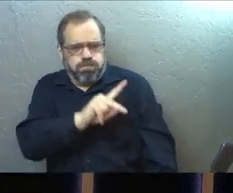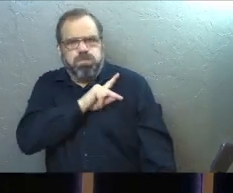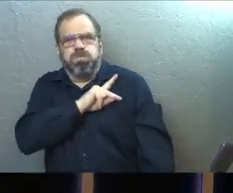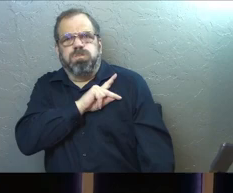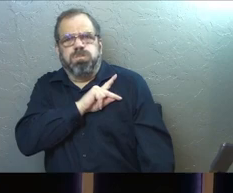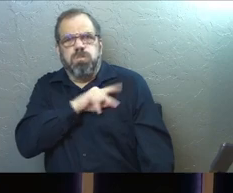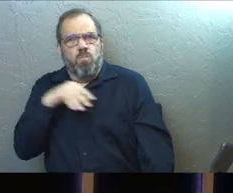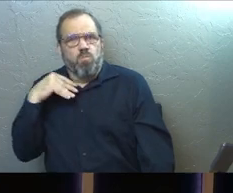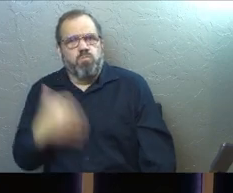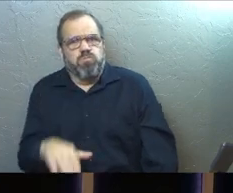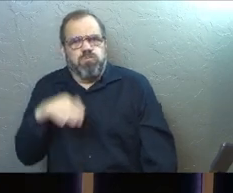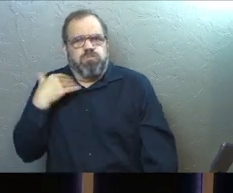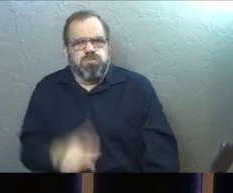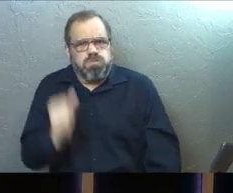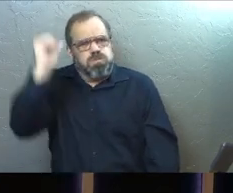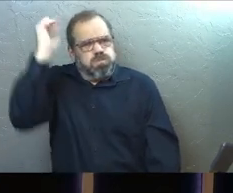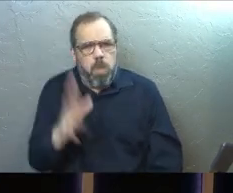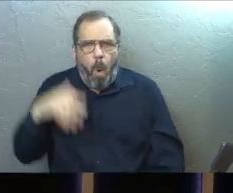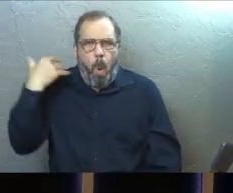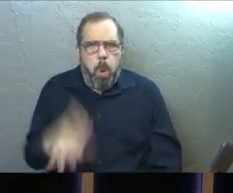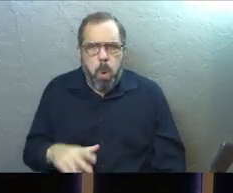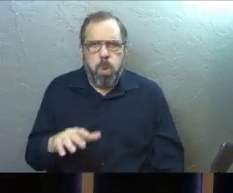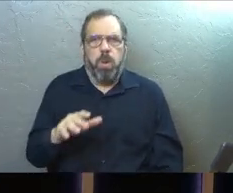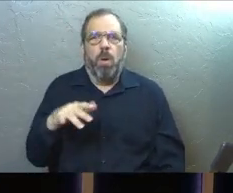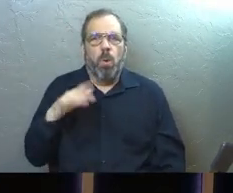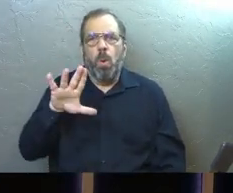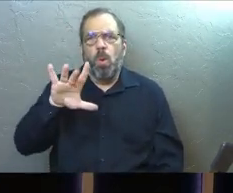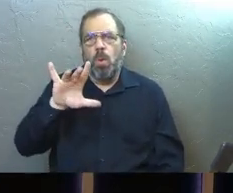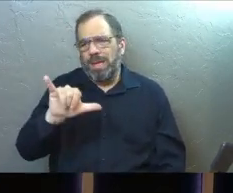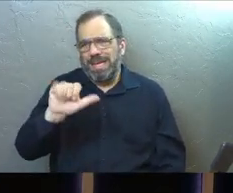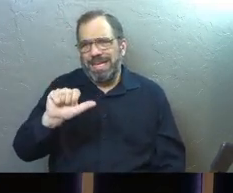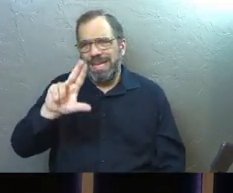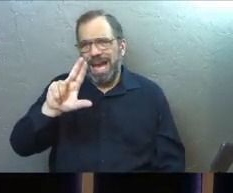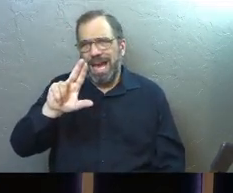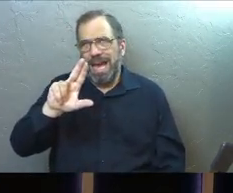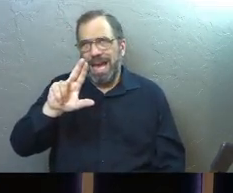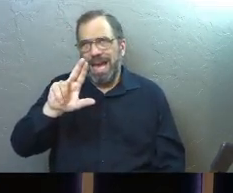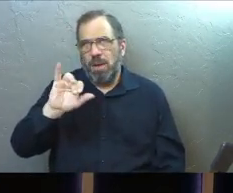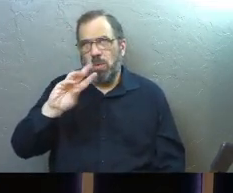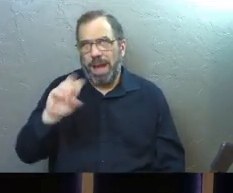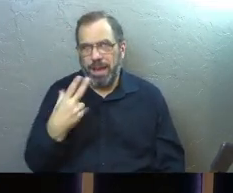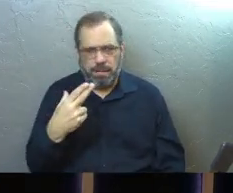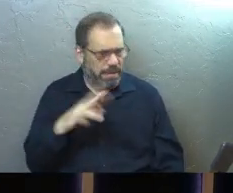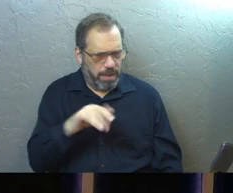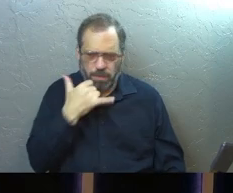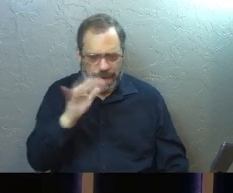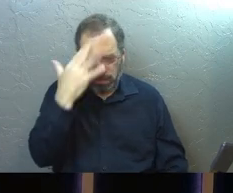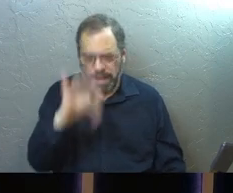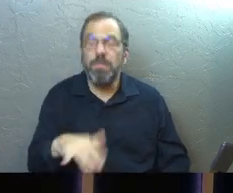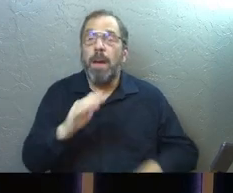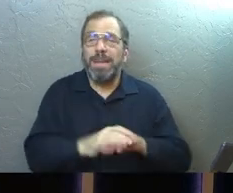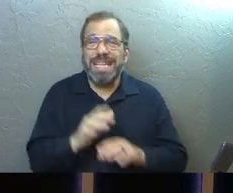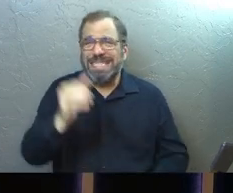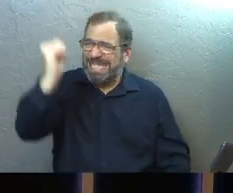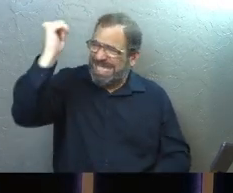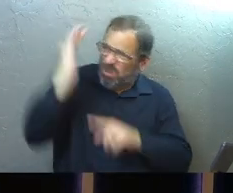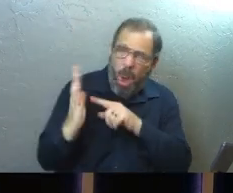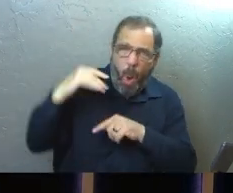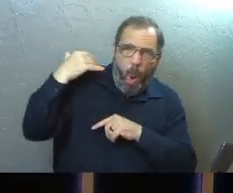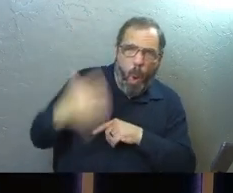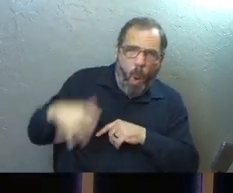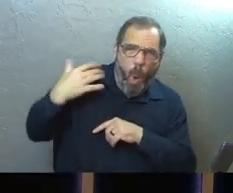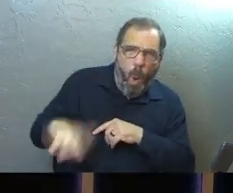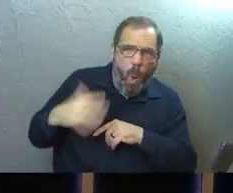God of the universe, the one true God, Yahweh. And so it starts right at the beginning of the story. This is Yahweh